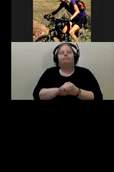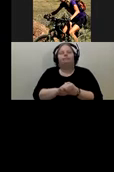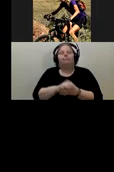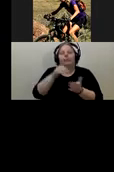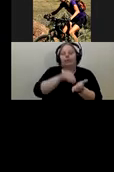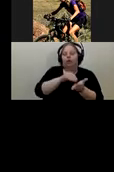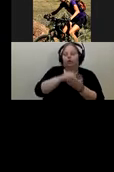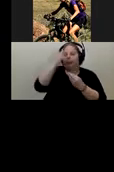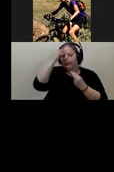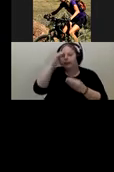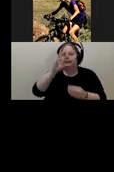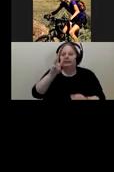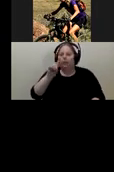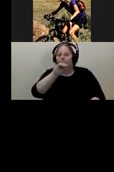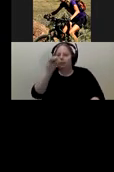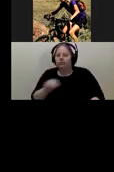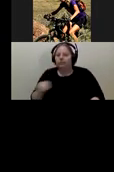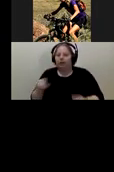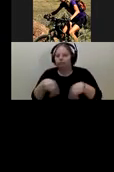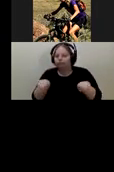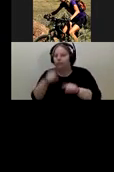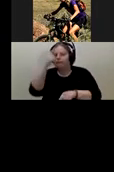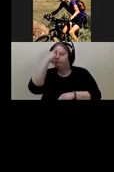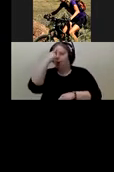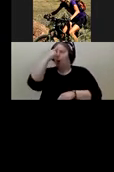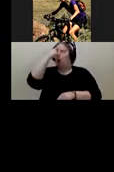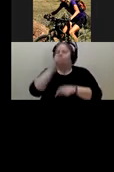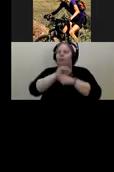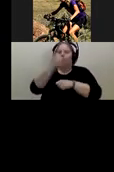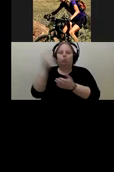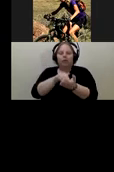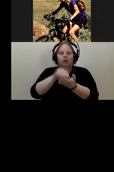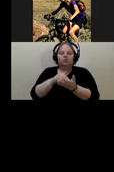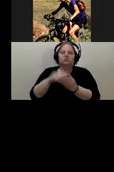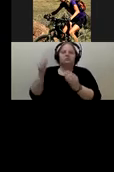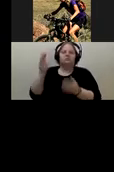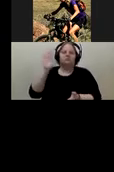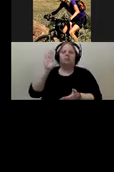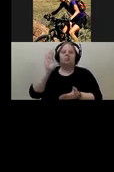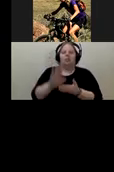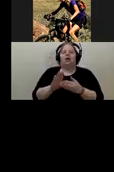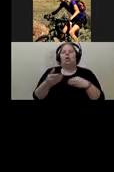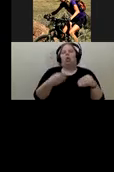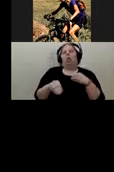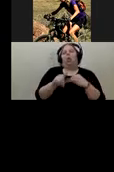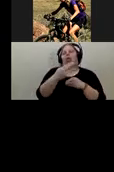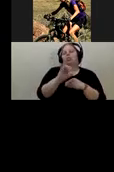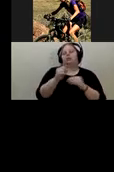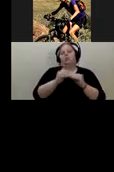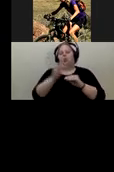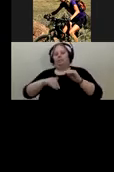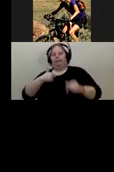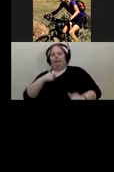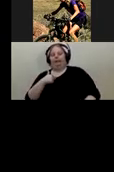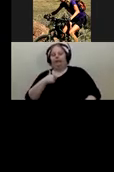doctors are thinking 61% of them think that other doctors are less ethical than them. I have a feeling we don't really think of